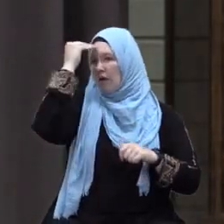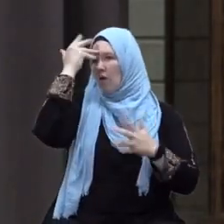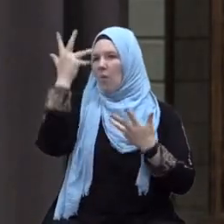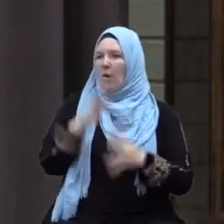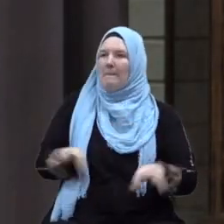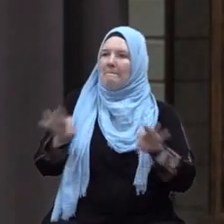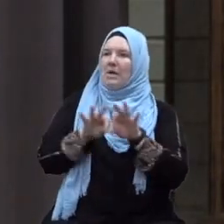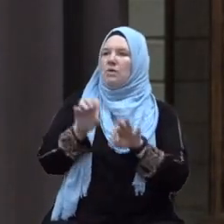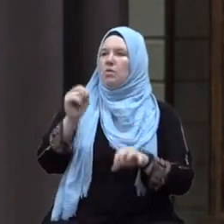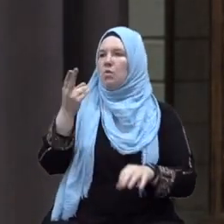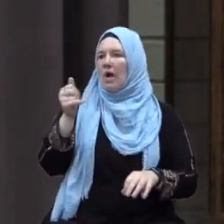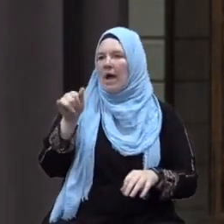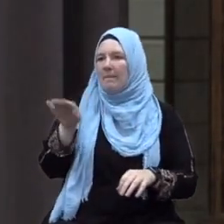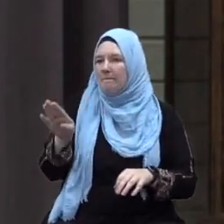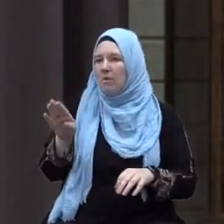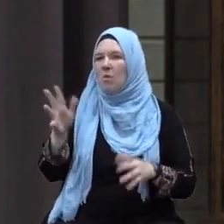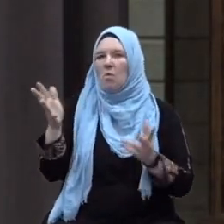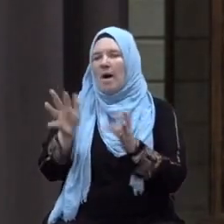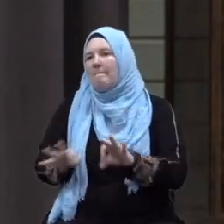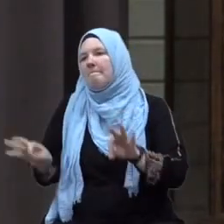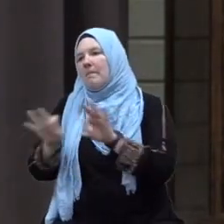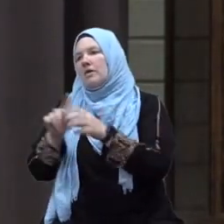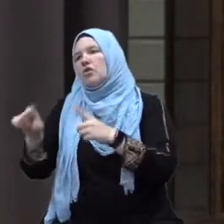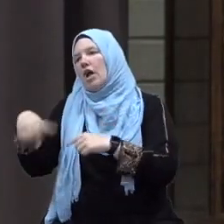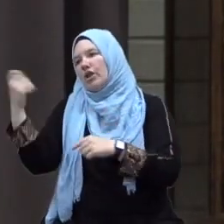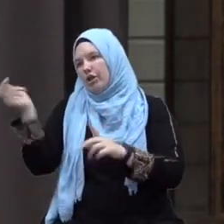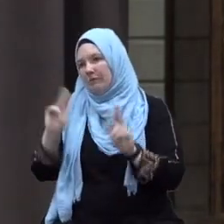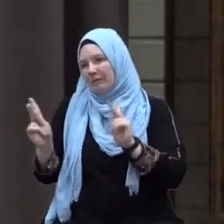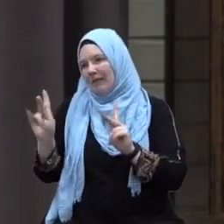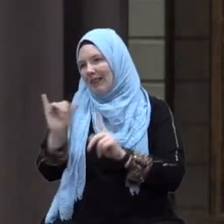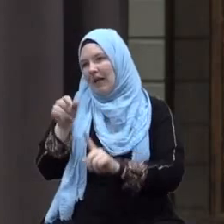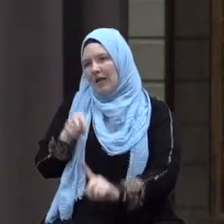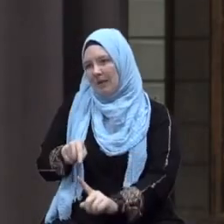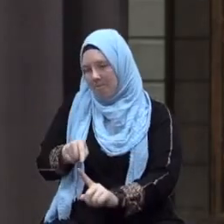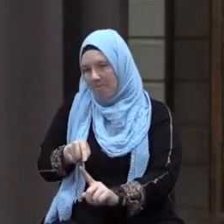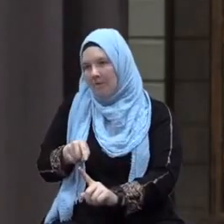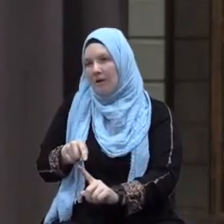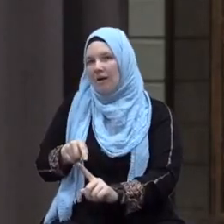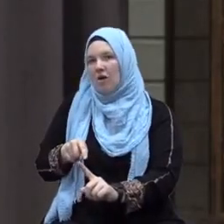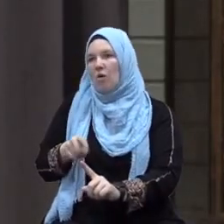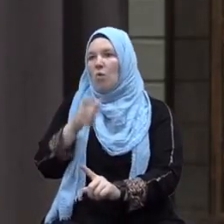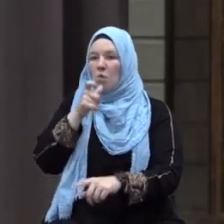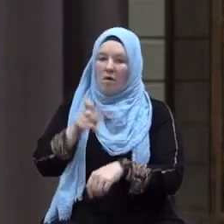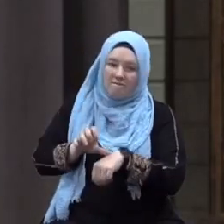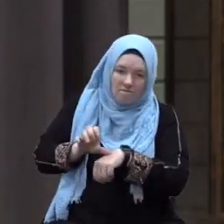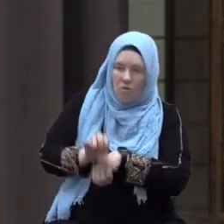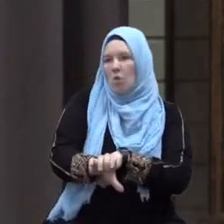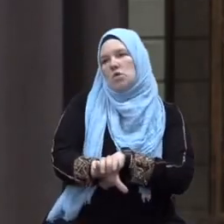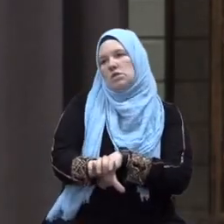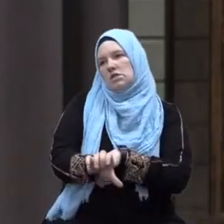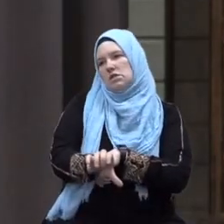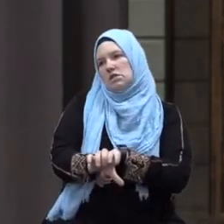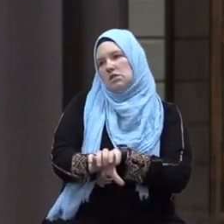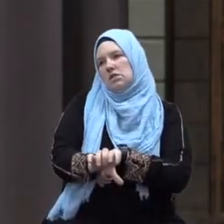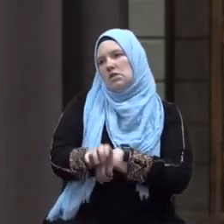to Suhaib and what matters to other migrants like him who were forced to migrate